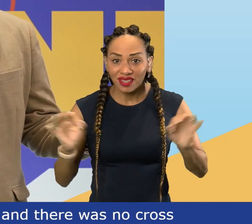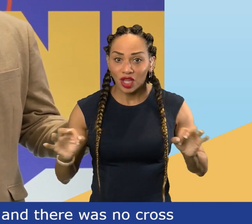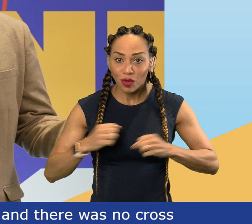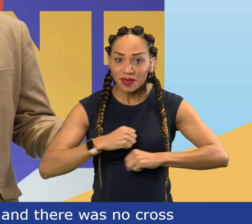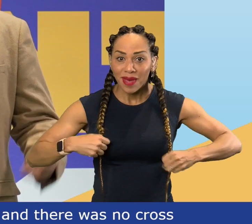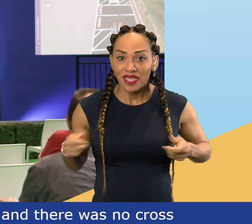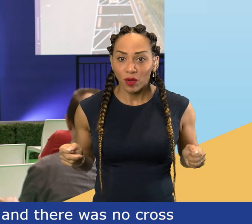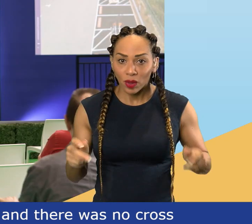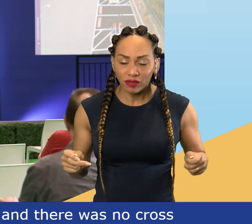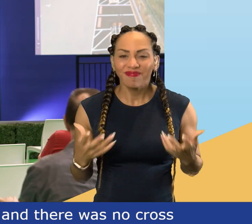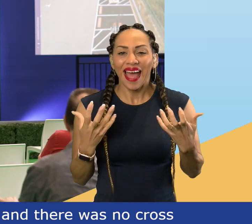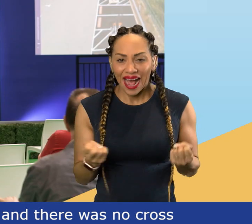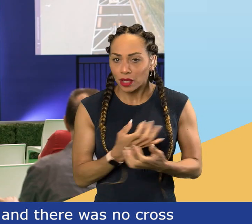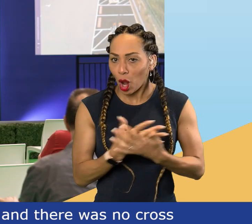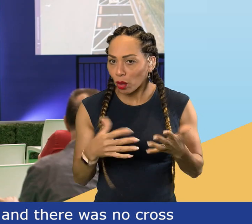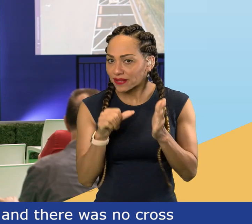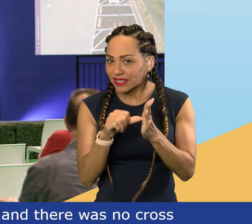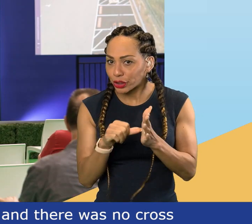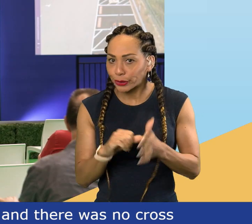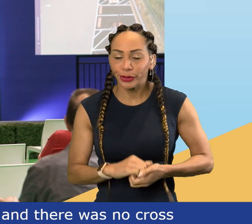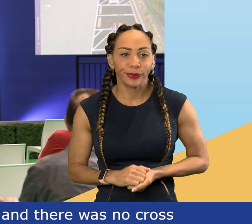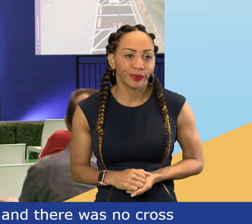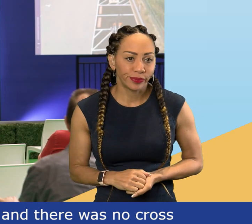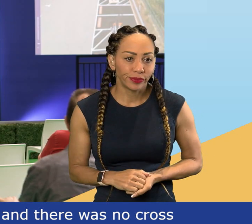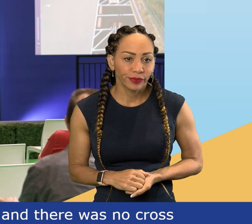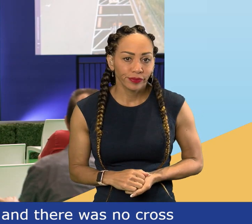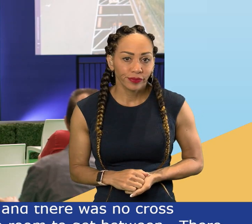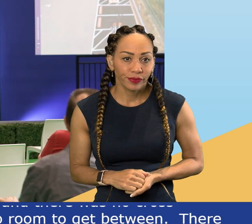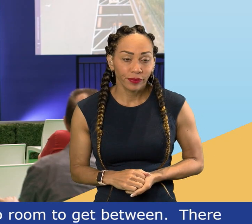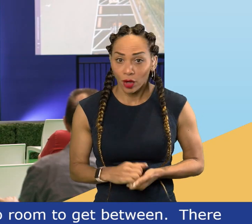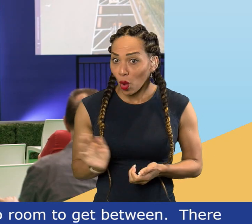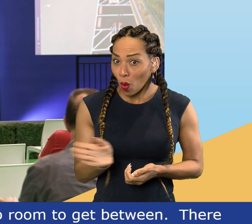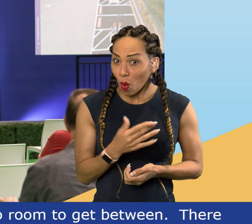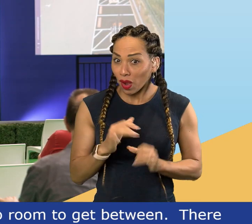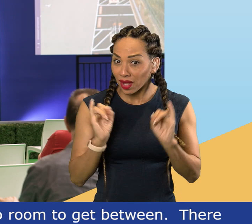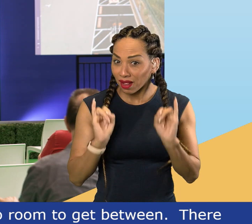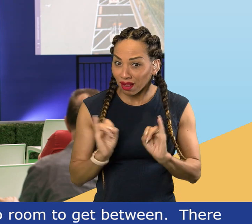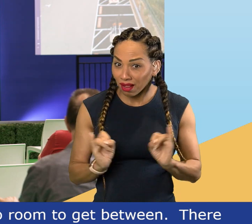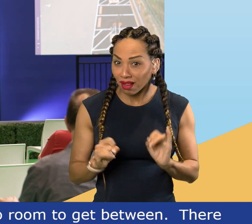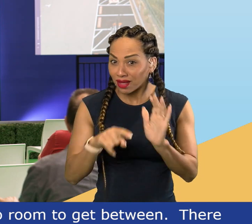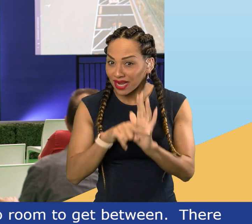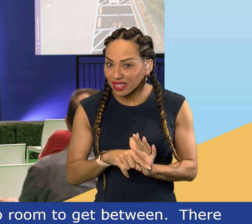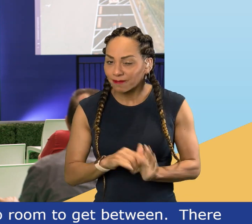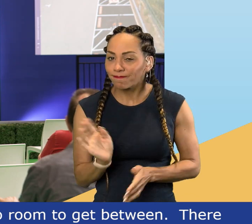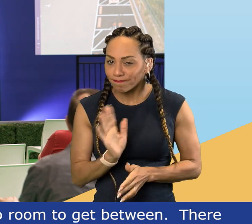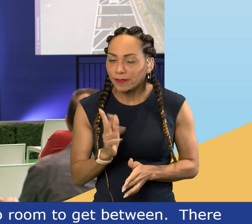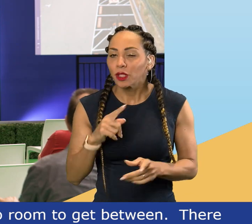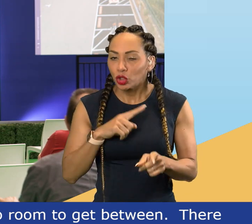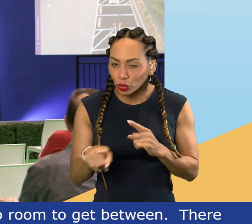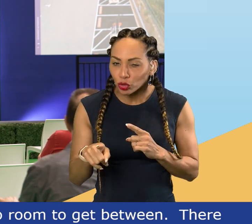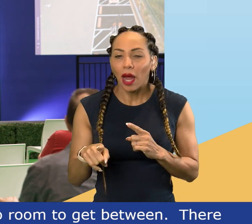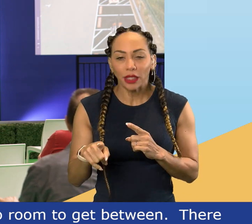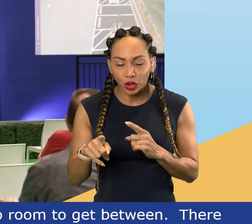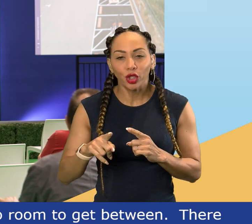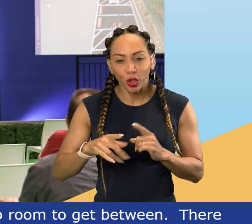there were issues. Now, it's not all doom and gloom. There are advancements being made in that area. Motability